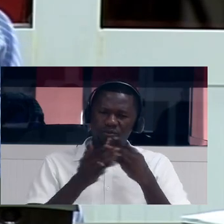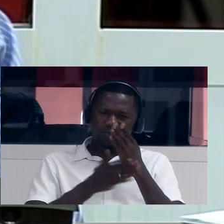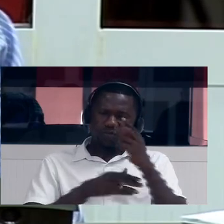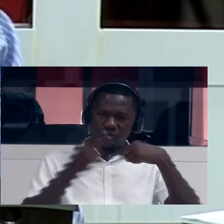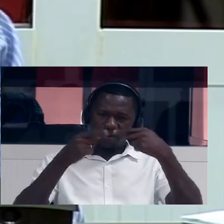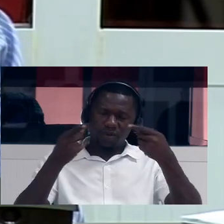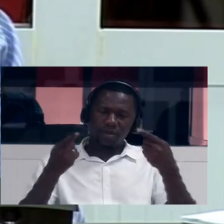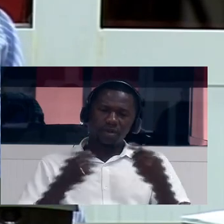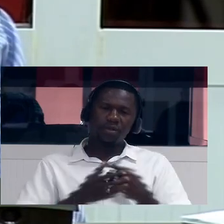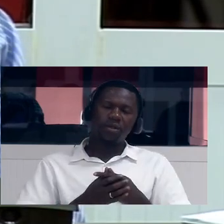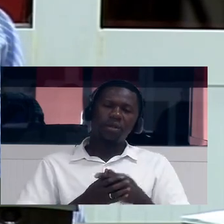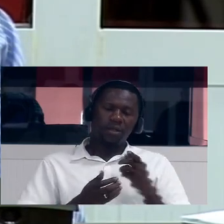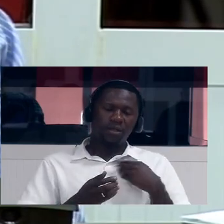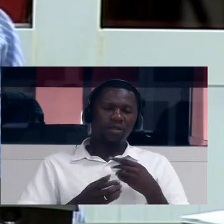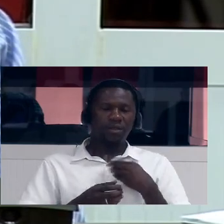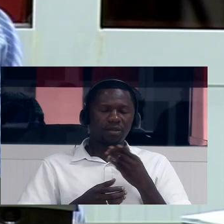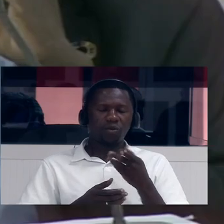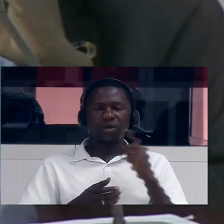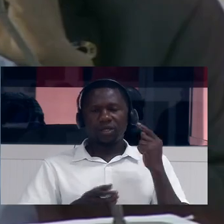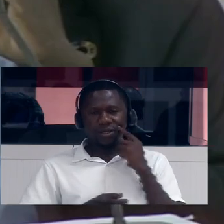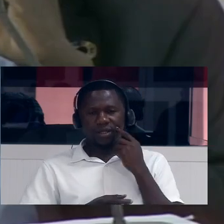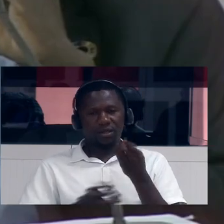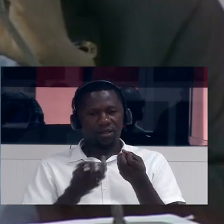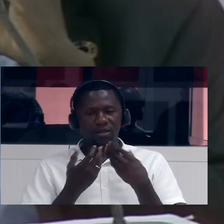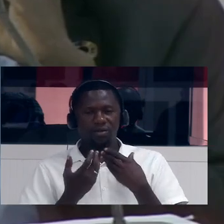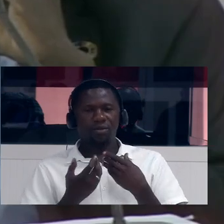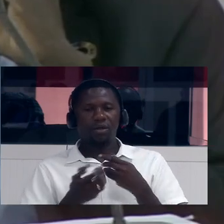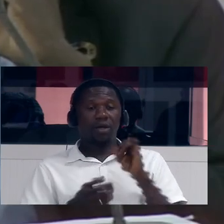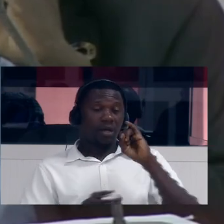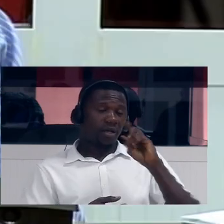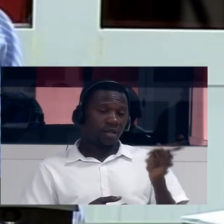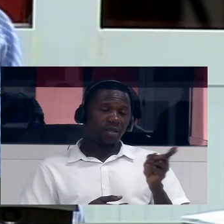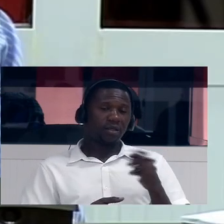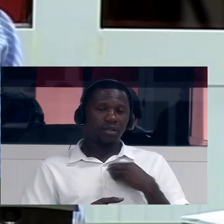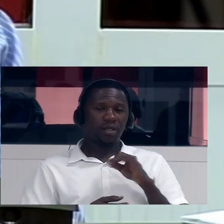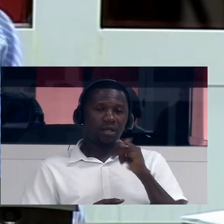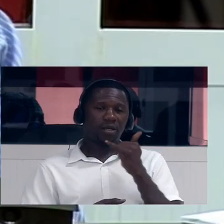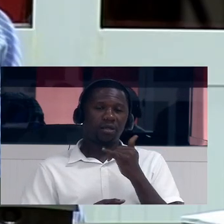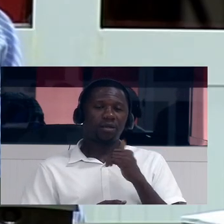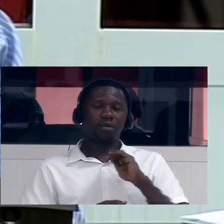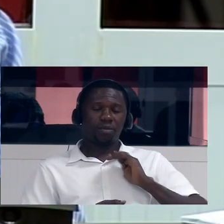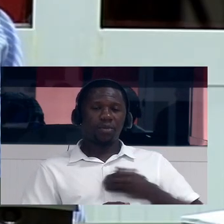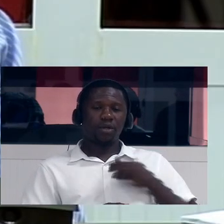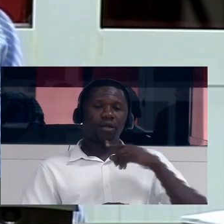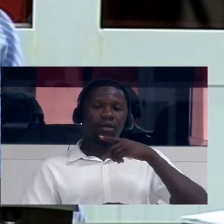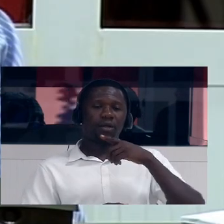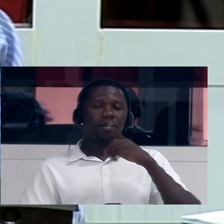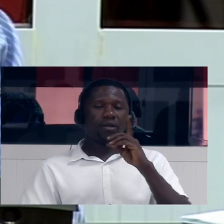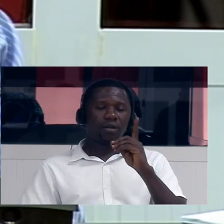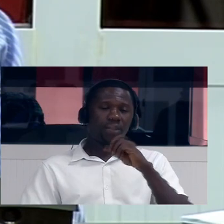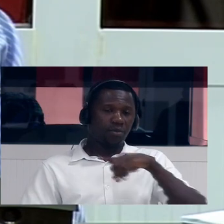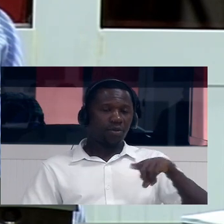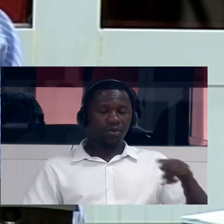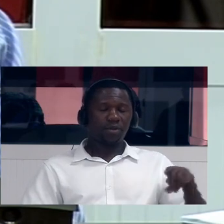expeditiously. And one day he said to me, IG, I said, yes, Madam DPP, he said to me, this case, for